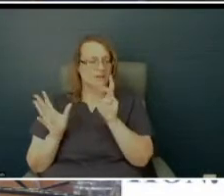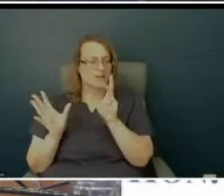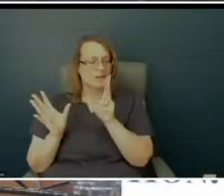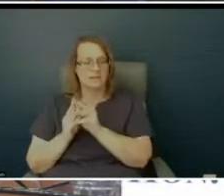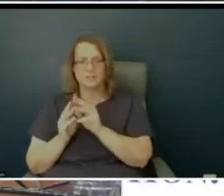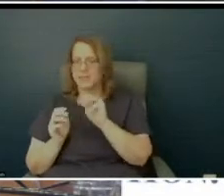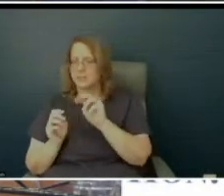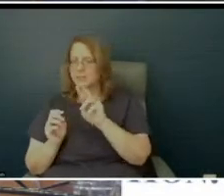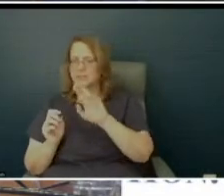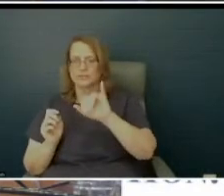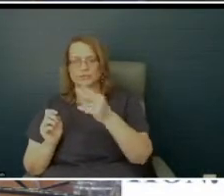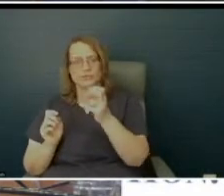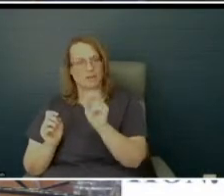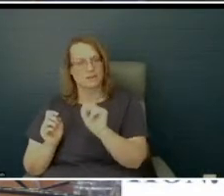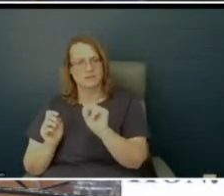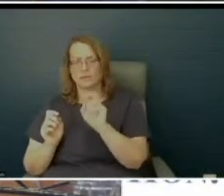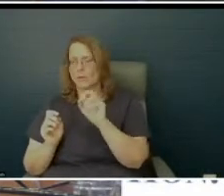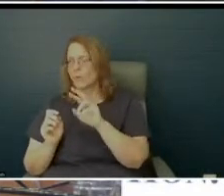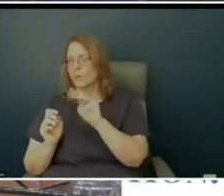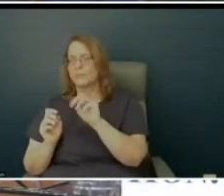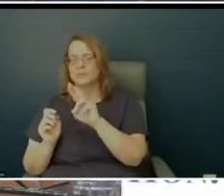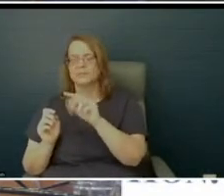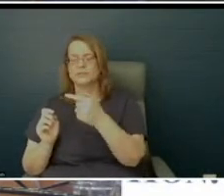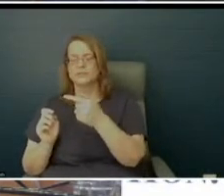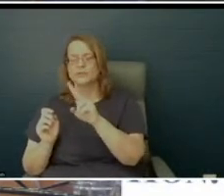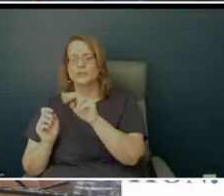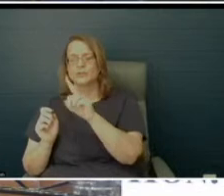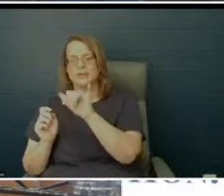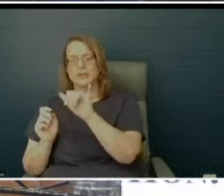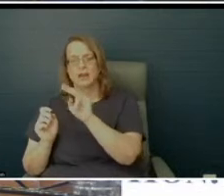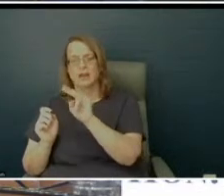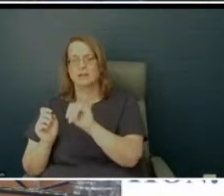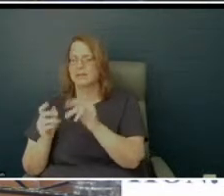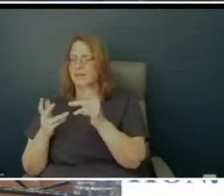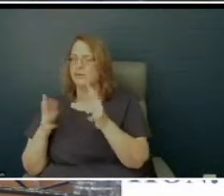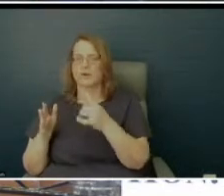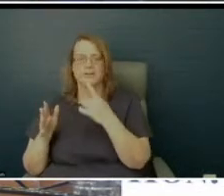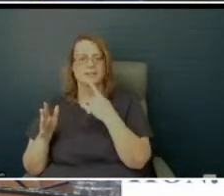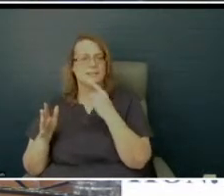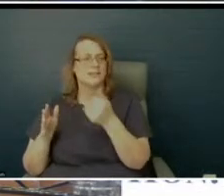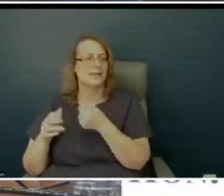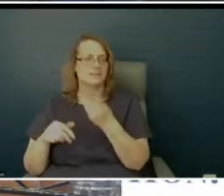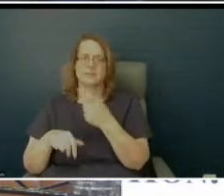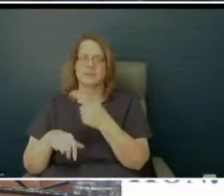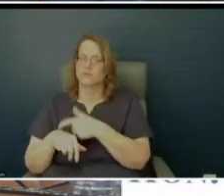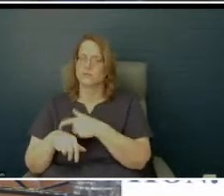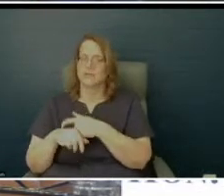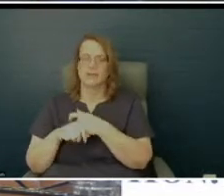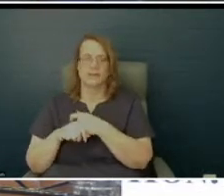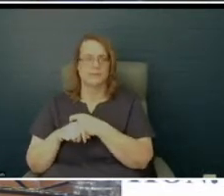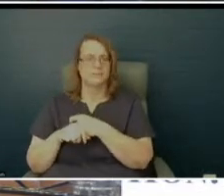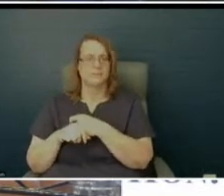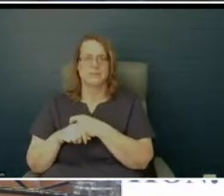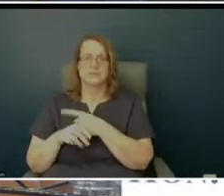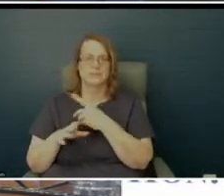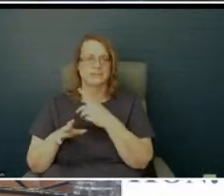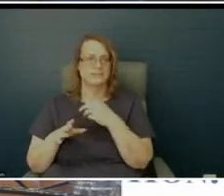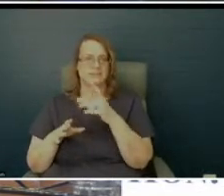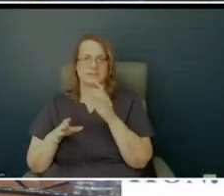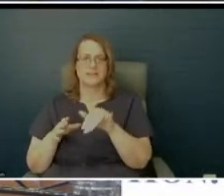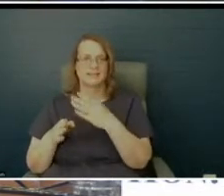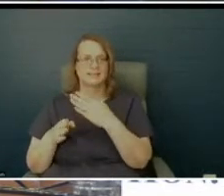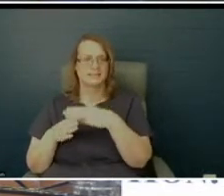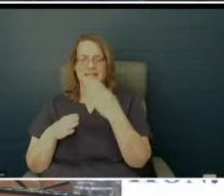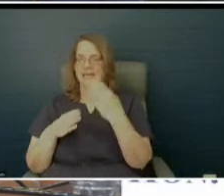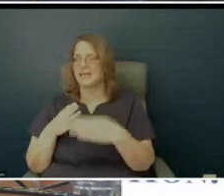I certainly wasn't going to meet with Mr. Giuliani. I'd made that clear repeatedly, and so that's the end of that. Don't raise